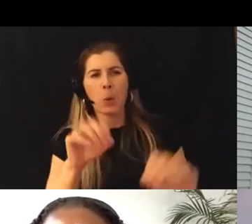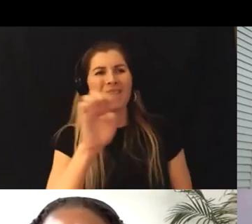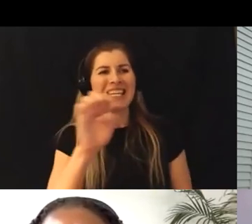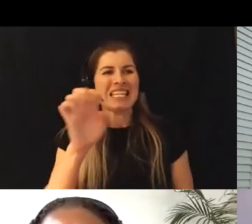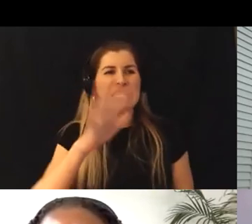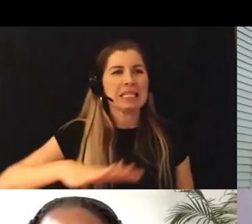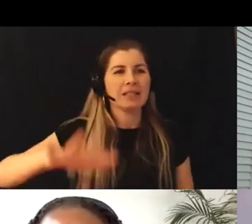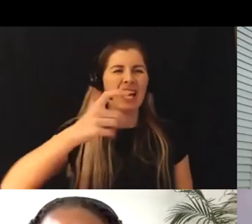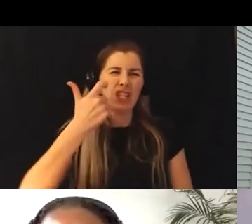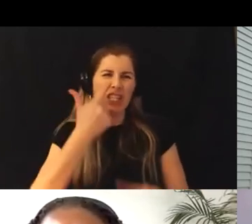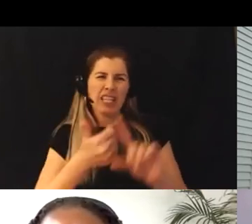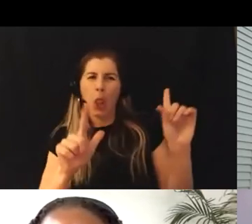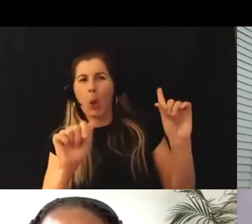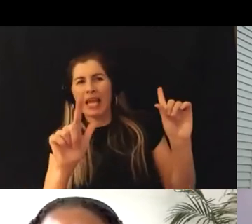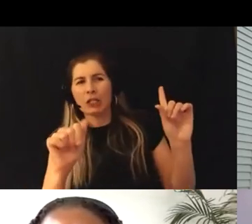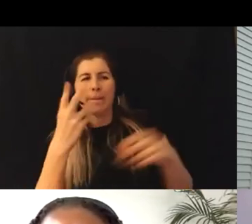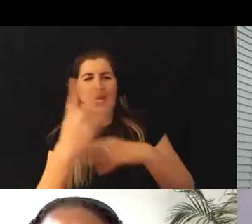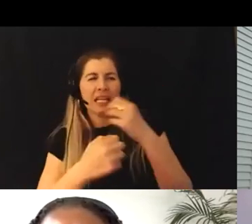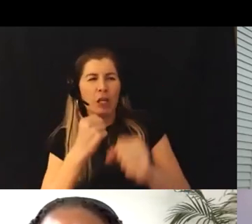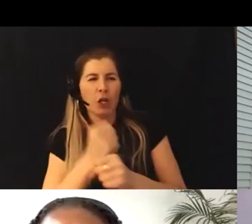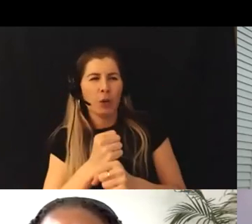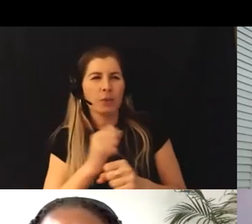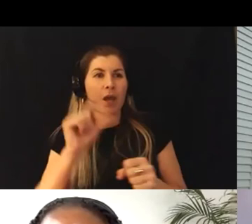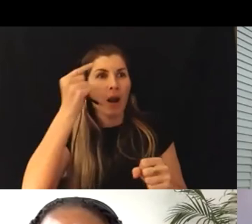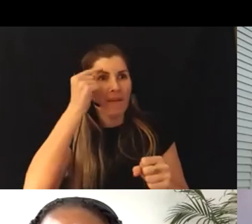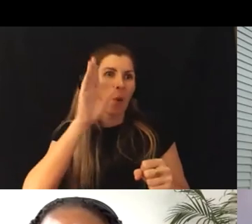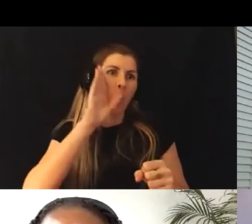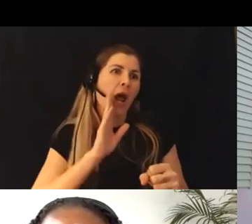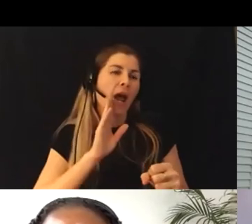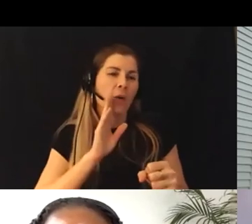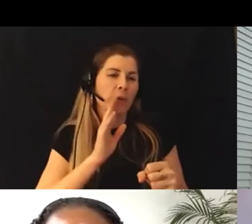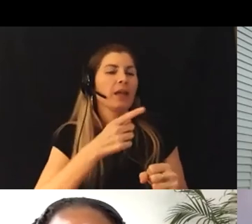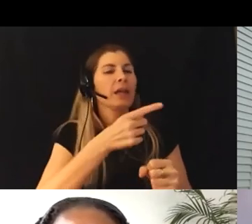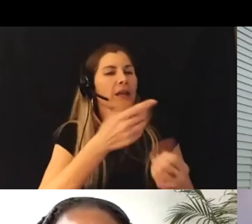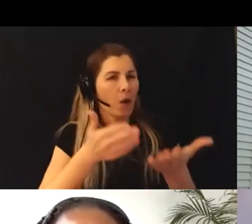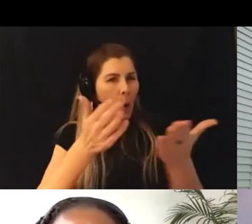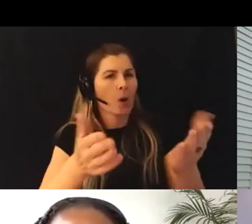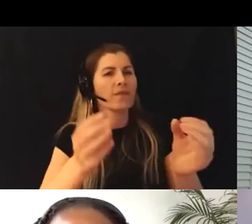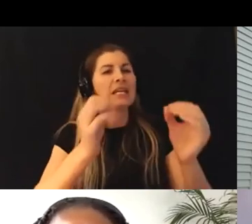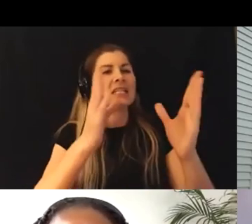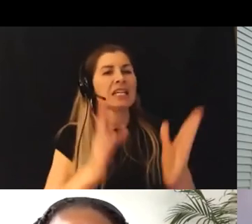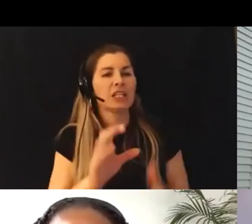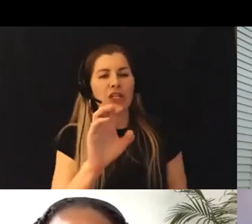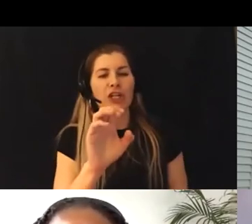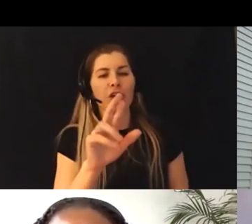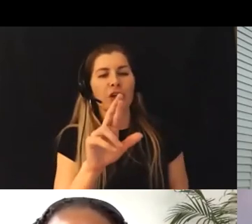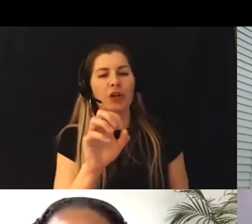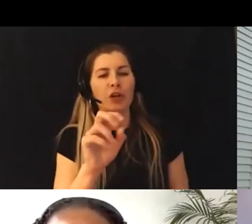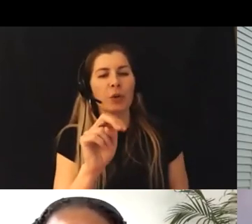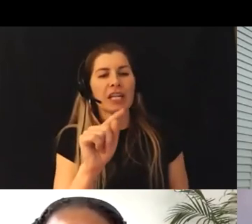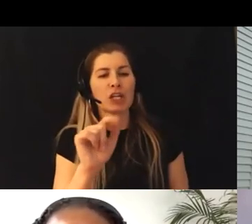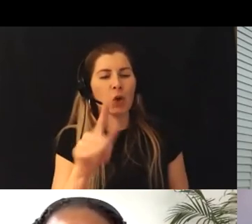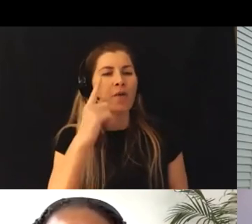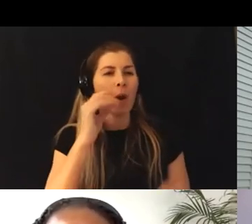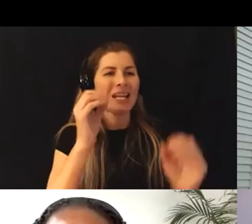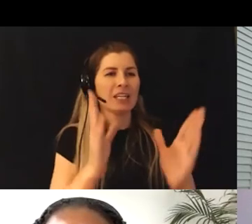being in Los Angeles for many years. When Governor Brown was in office, he had proposed a teaching credential for teaching artists. It seemed to have